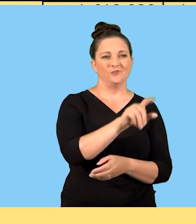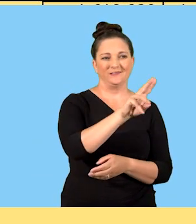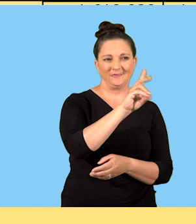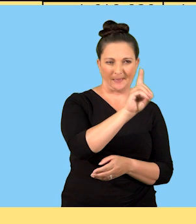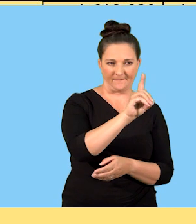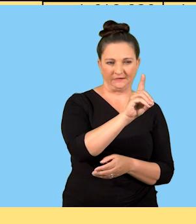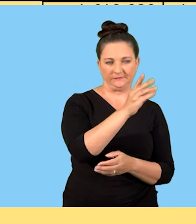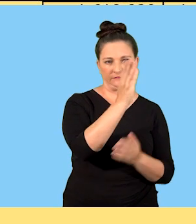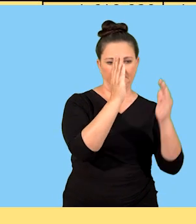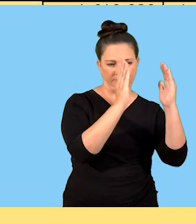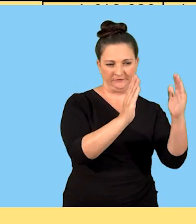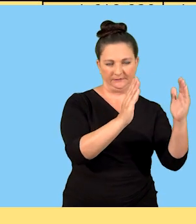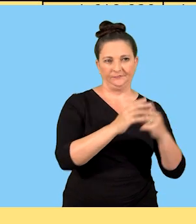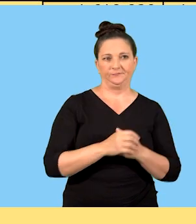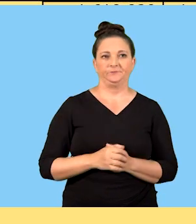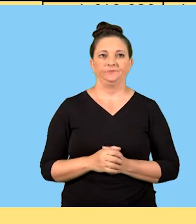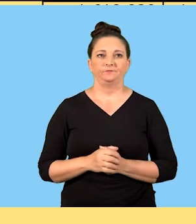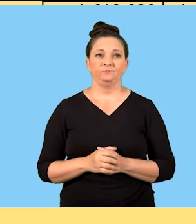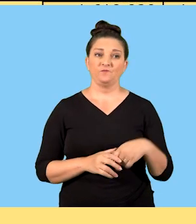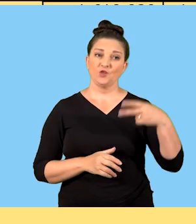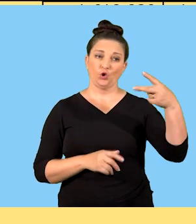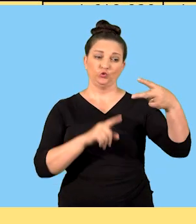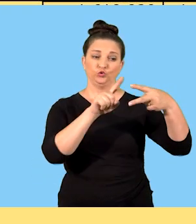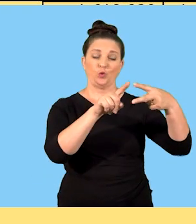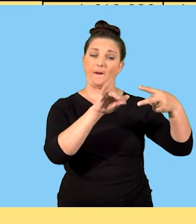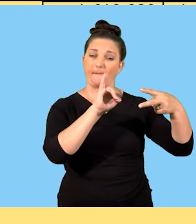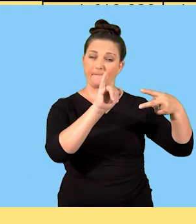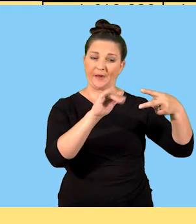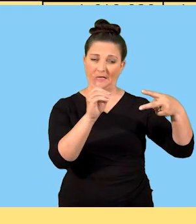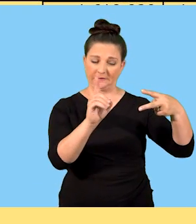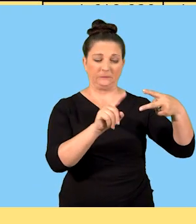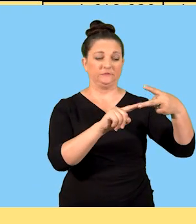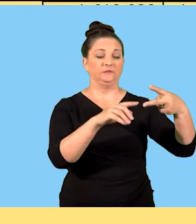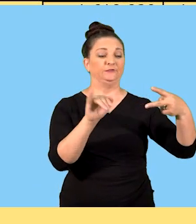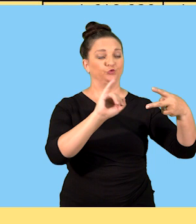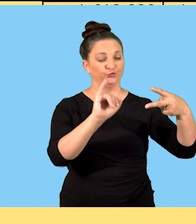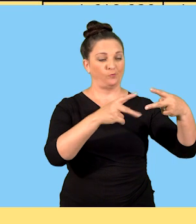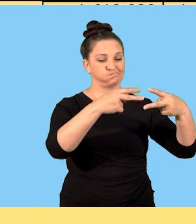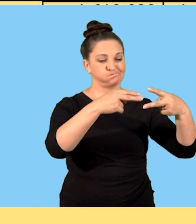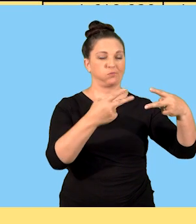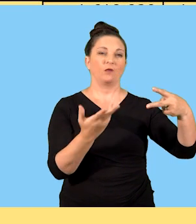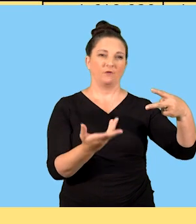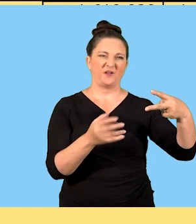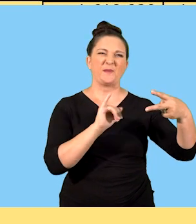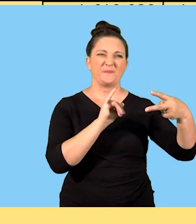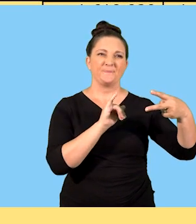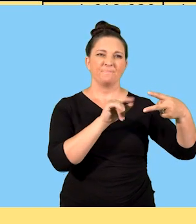my debit side. So far we have two expenses, which is your bad debts and your